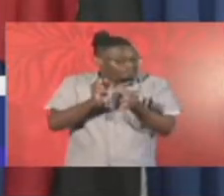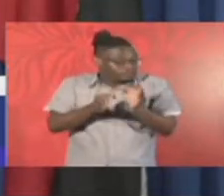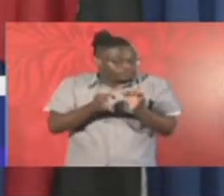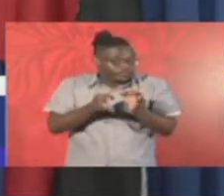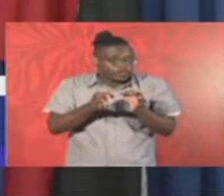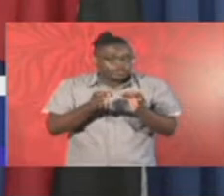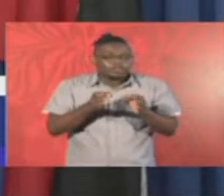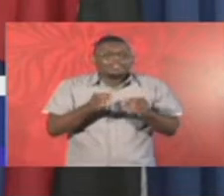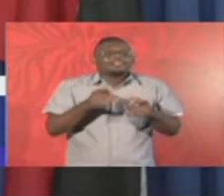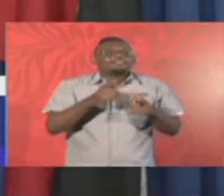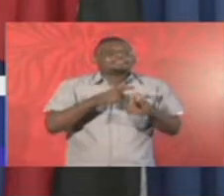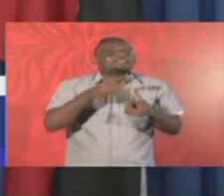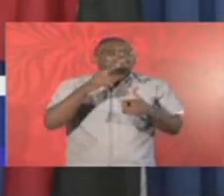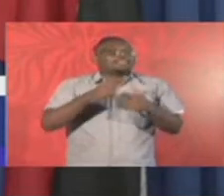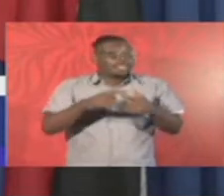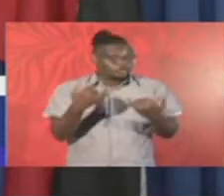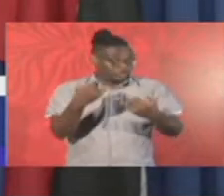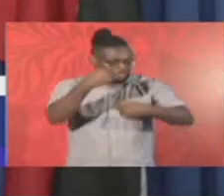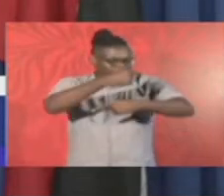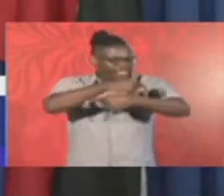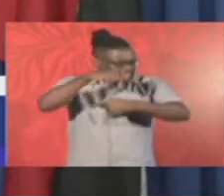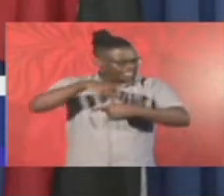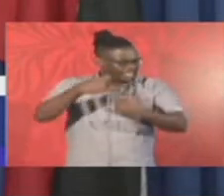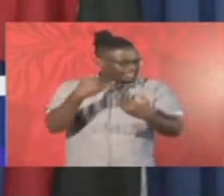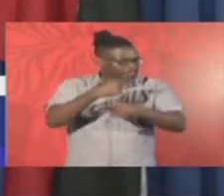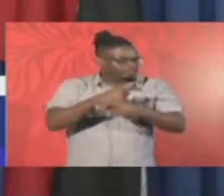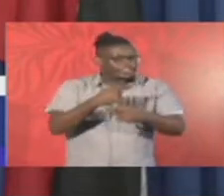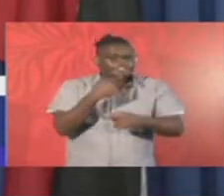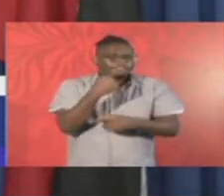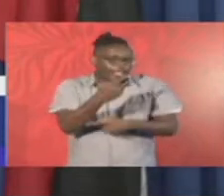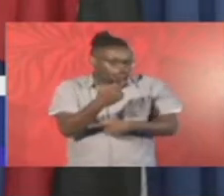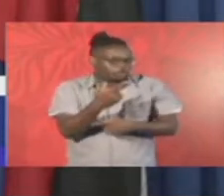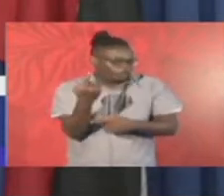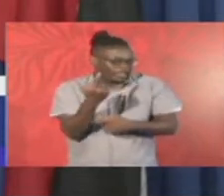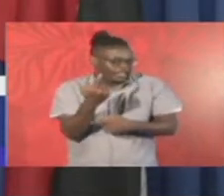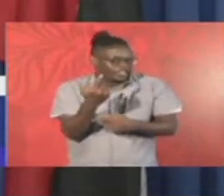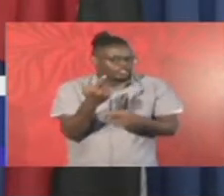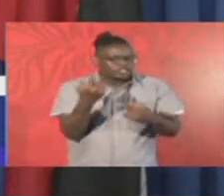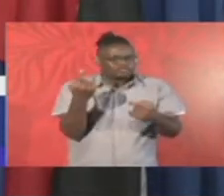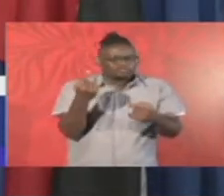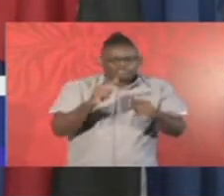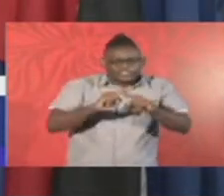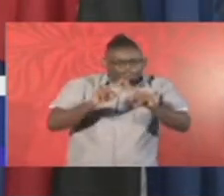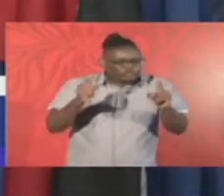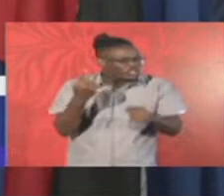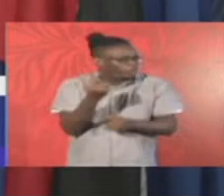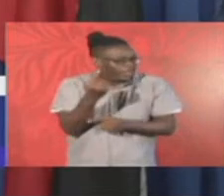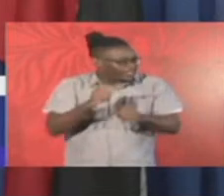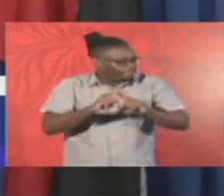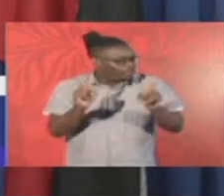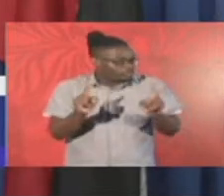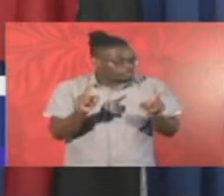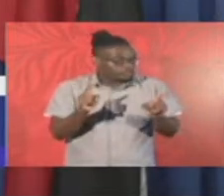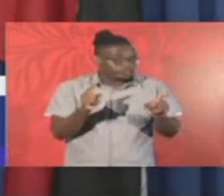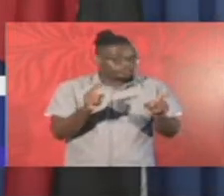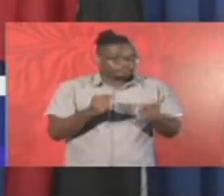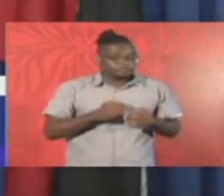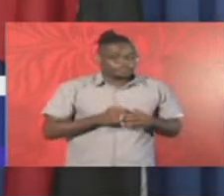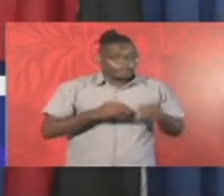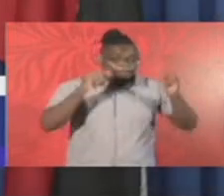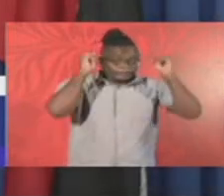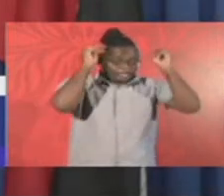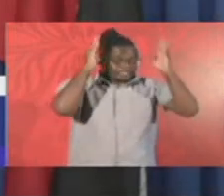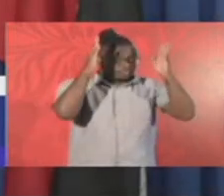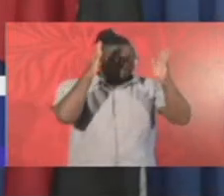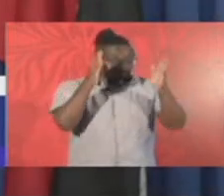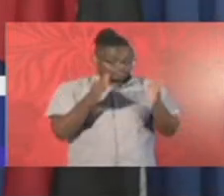today I could have been talking to a different population in a different conversation. The minister,